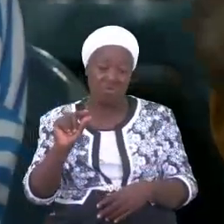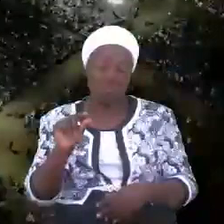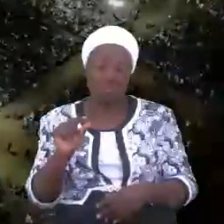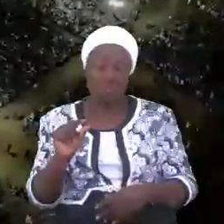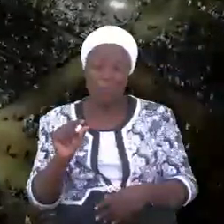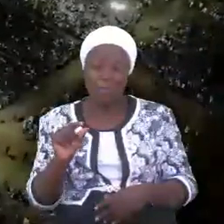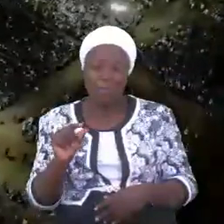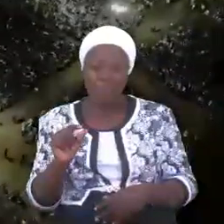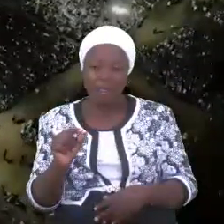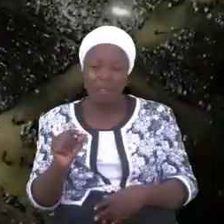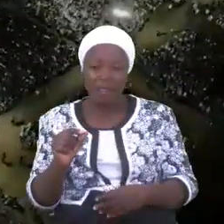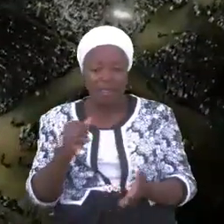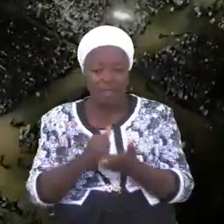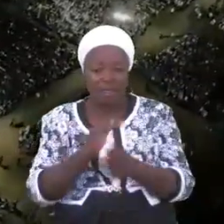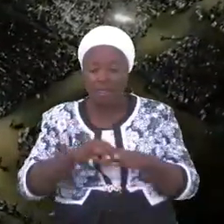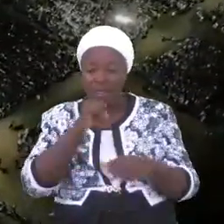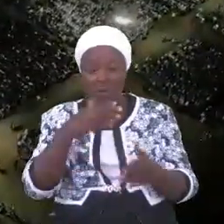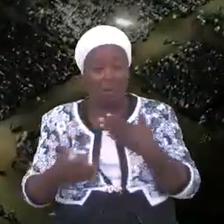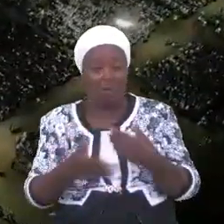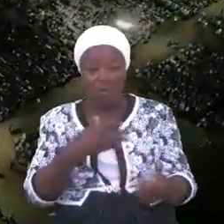It doesn't matter to God.